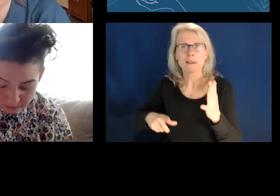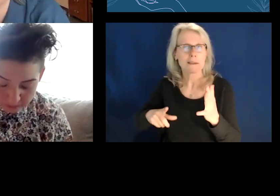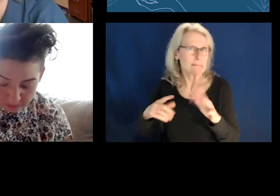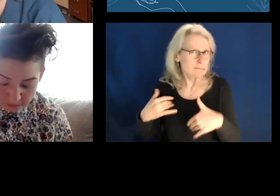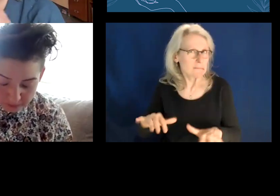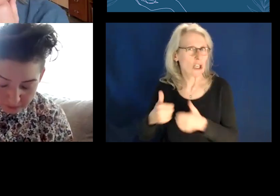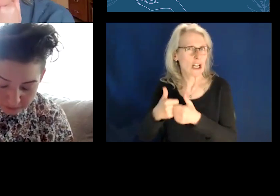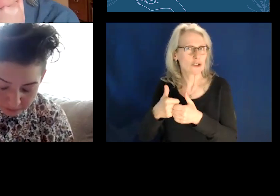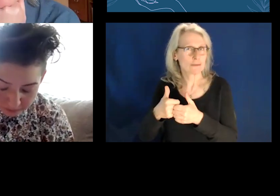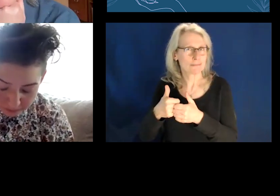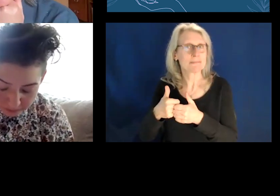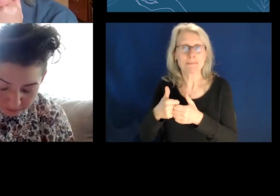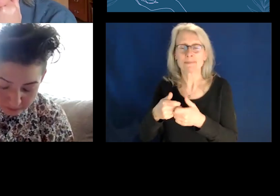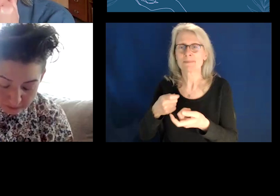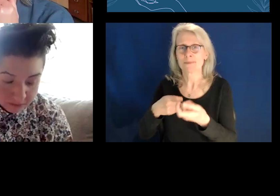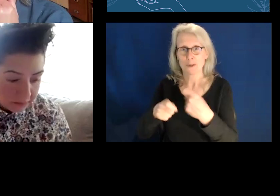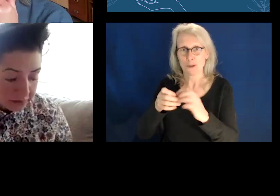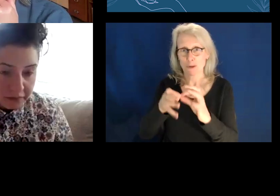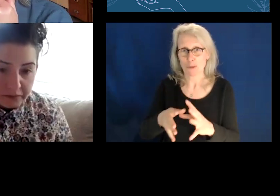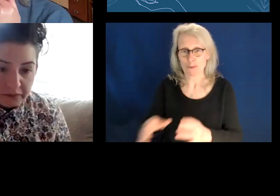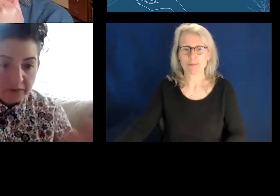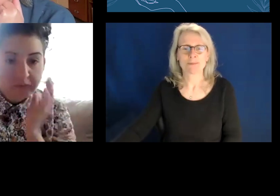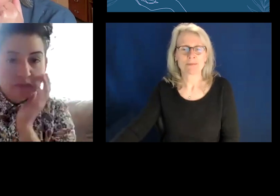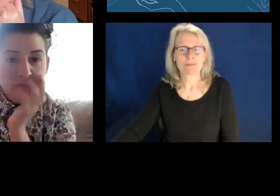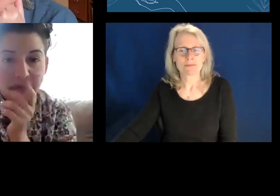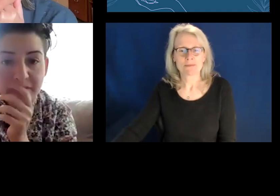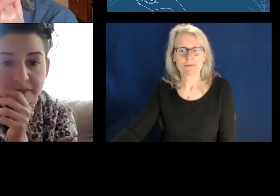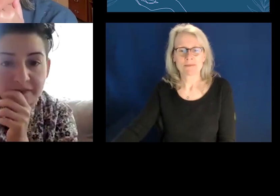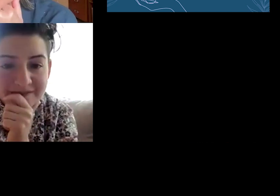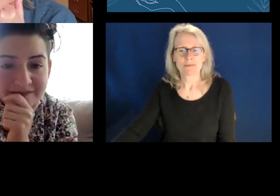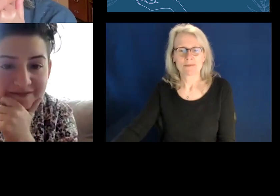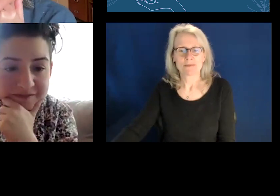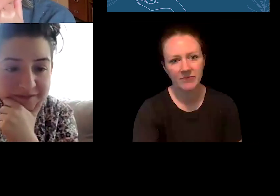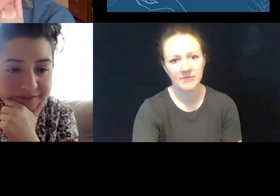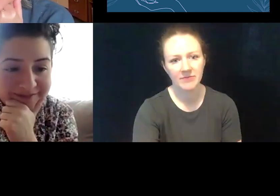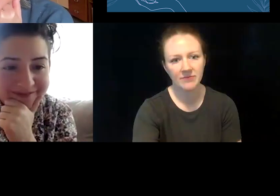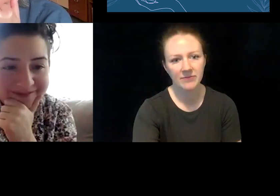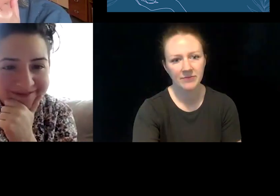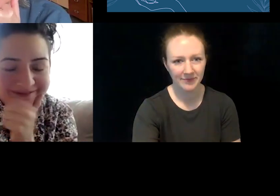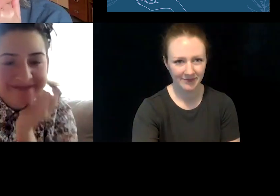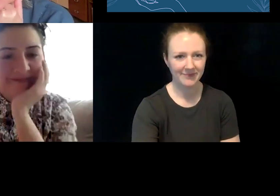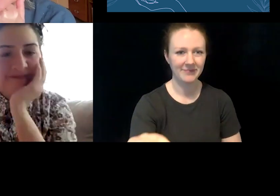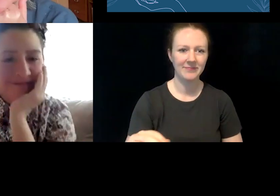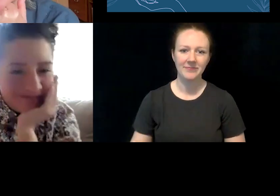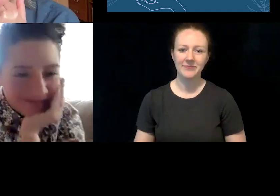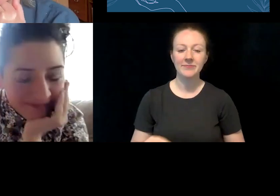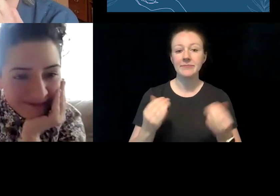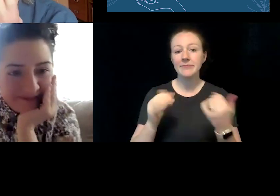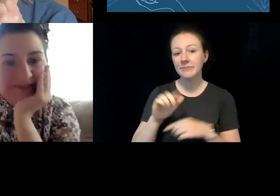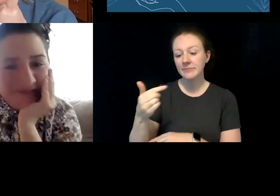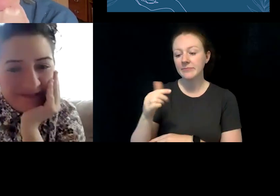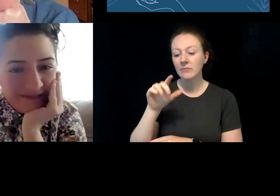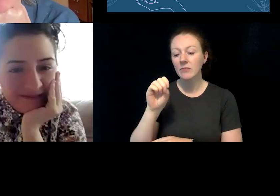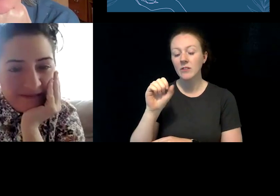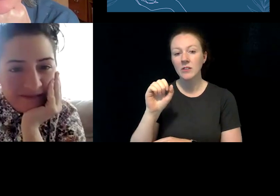Great. Thanks for that, Derek. I'm going to pass things over to Shawn to answer the same question, a